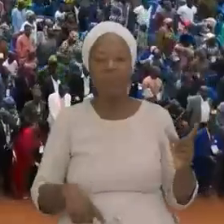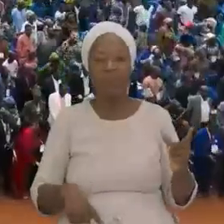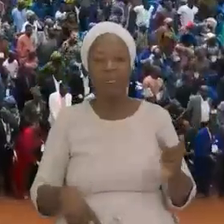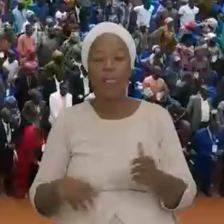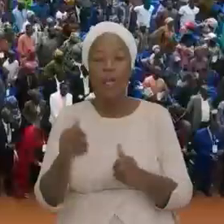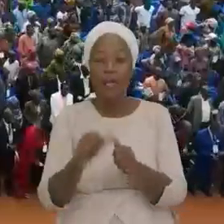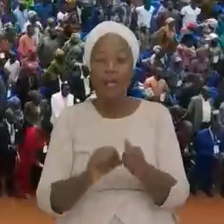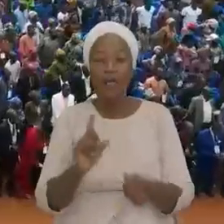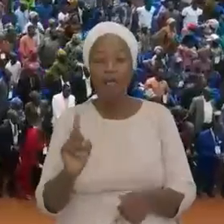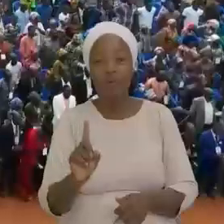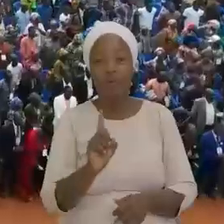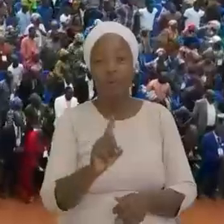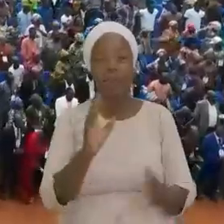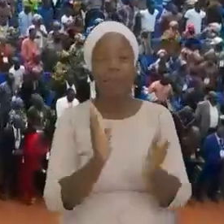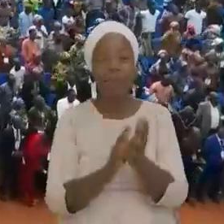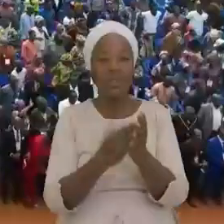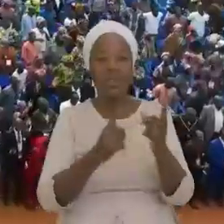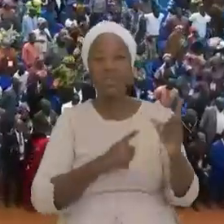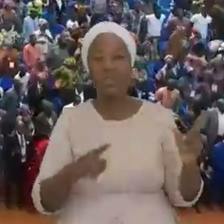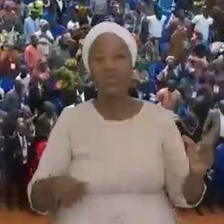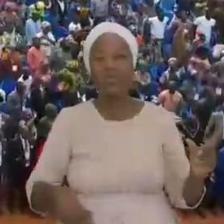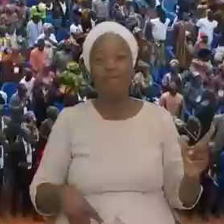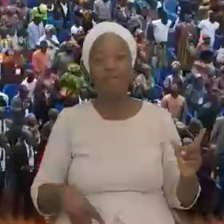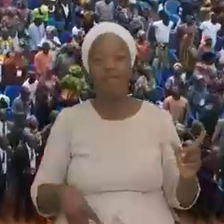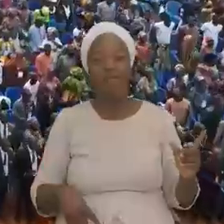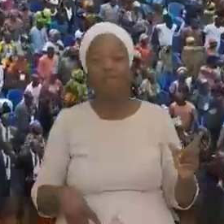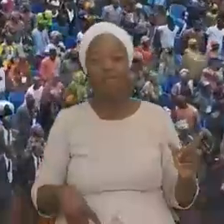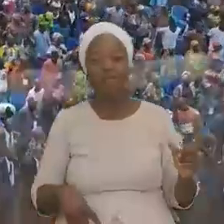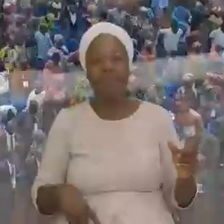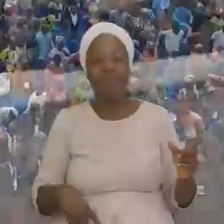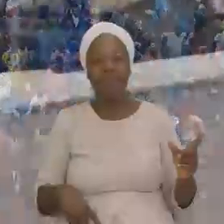Everybody has said, praise the Lord.